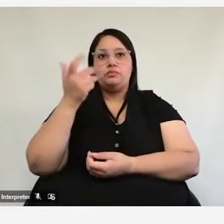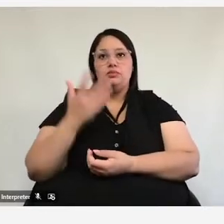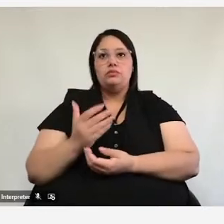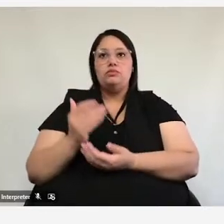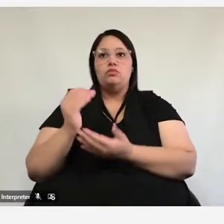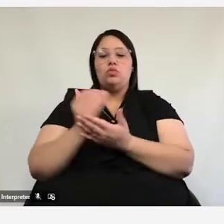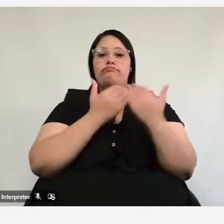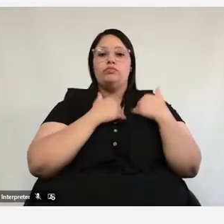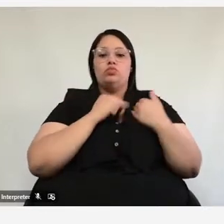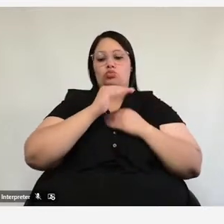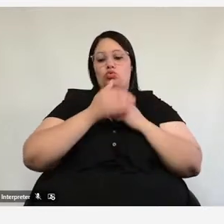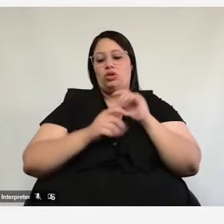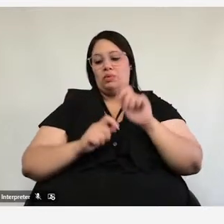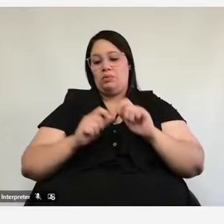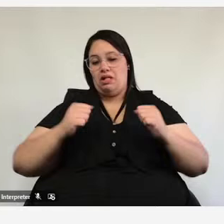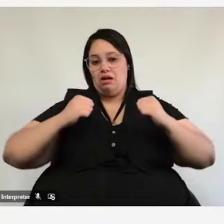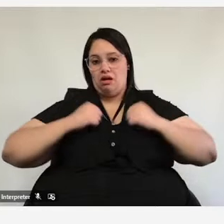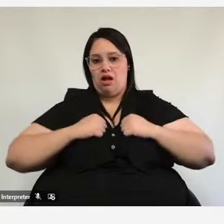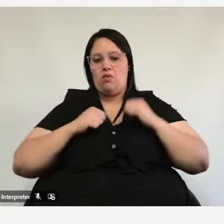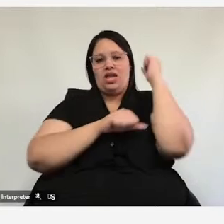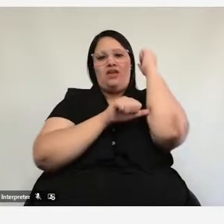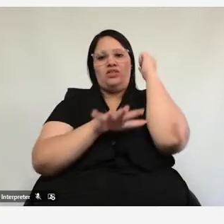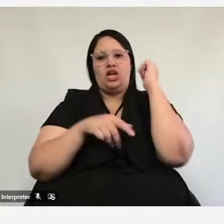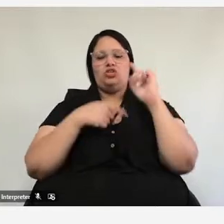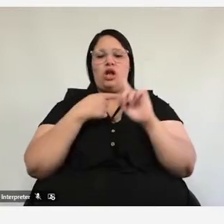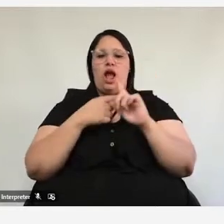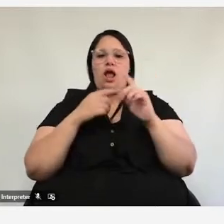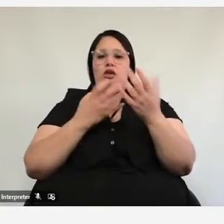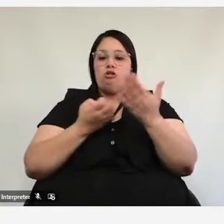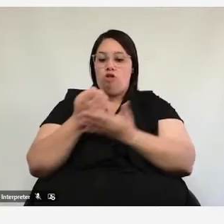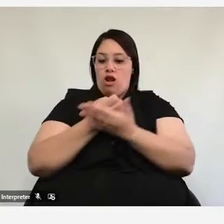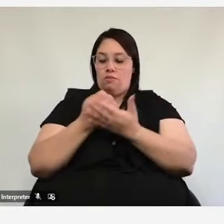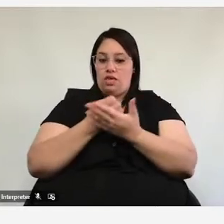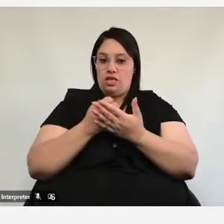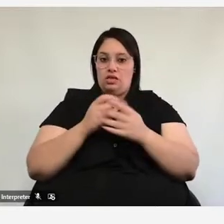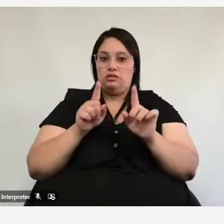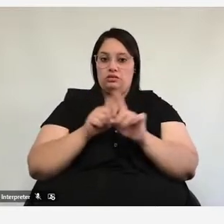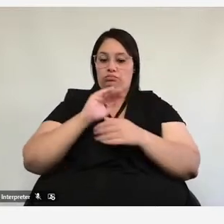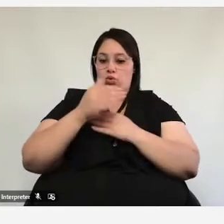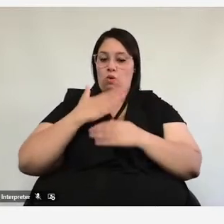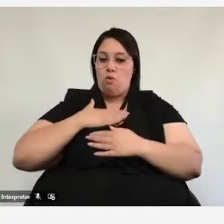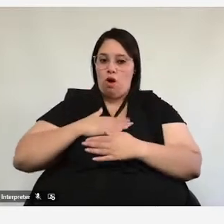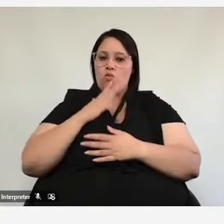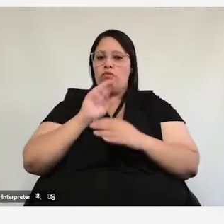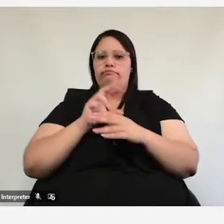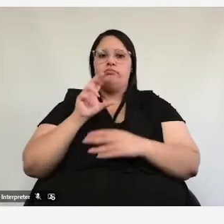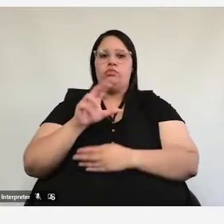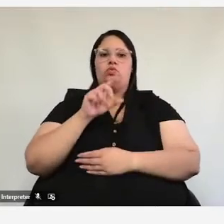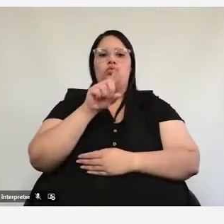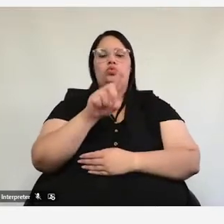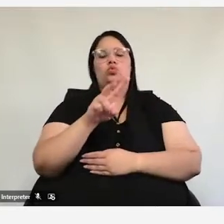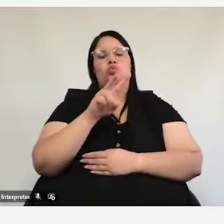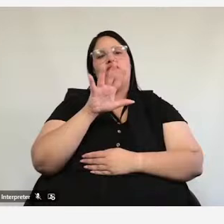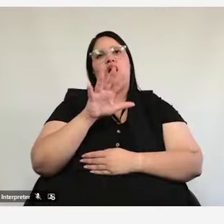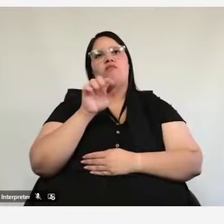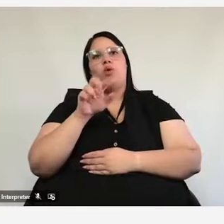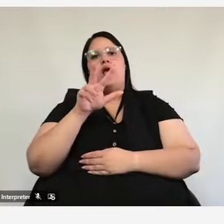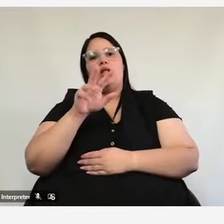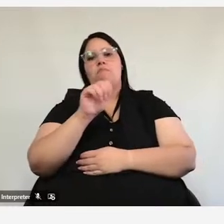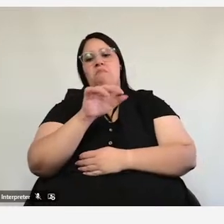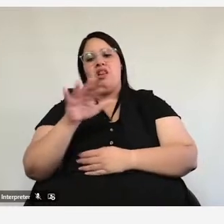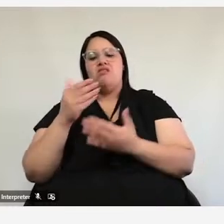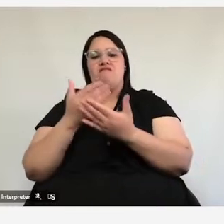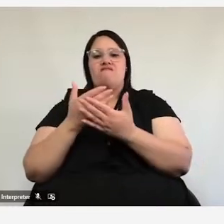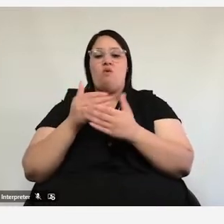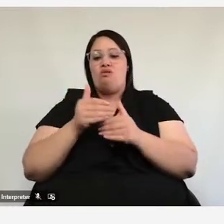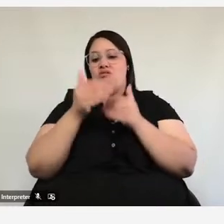our residents, our infrastructure and our economy, we will allocate 205.8 million rand over the MTEF for disaster preparedness